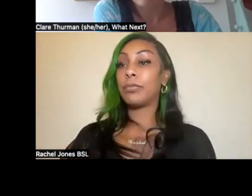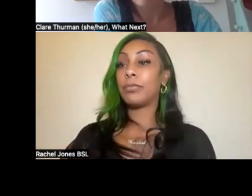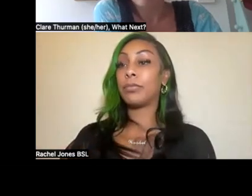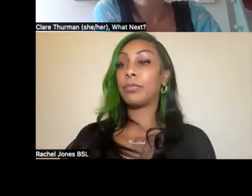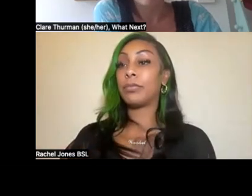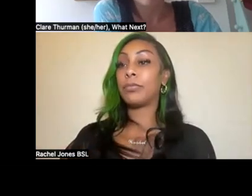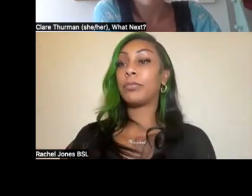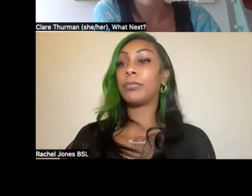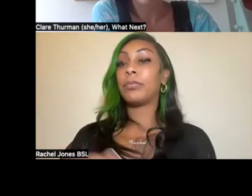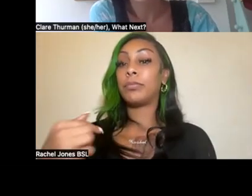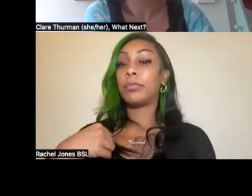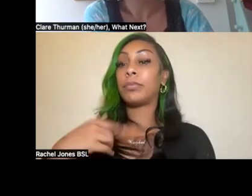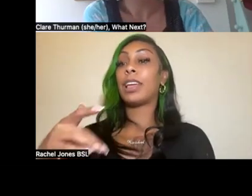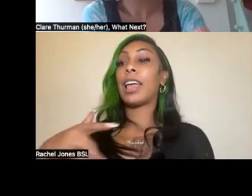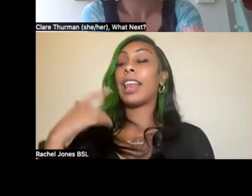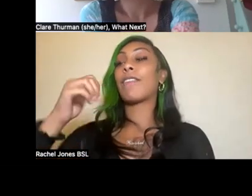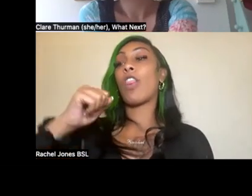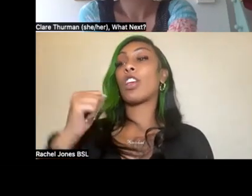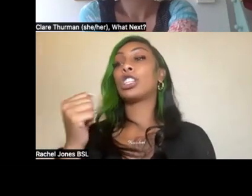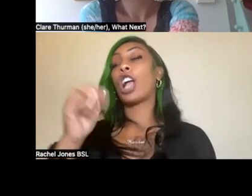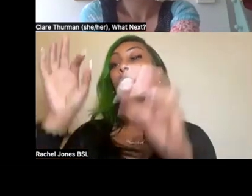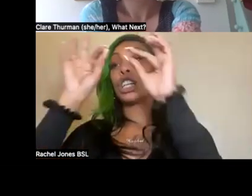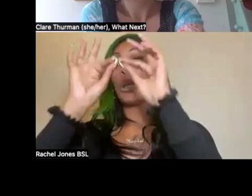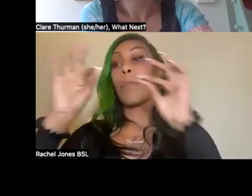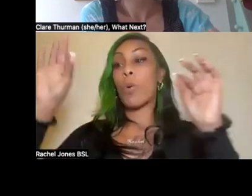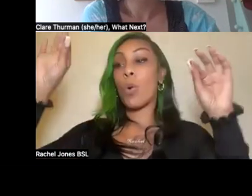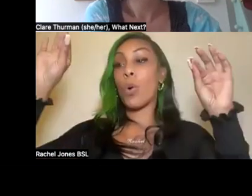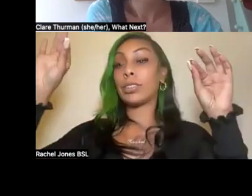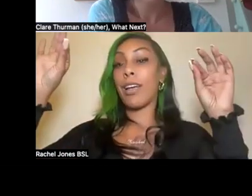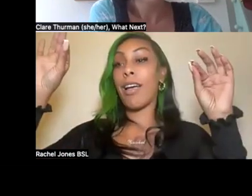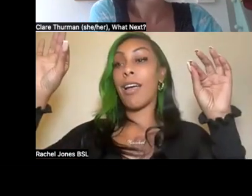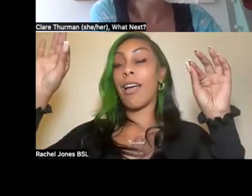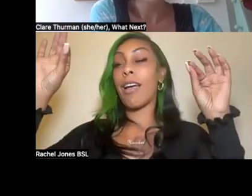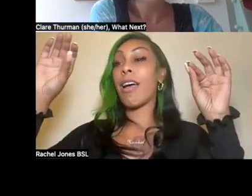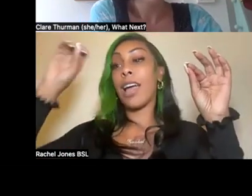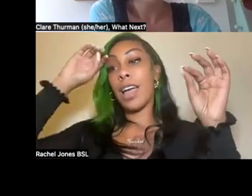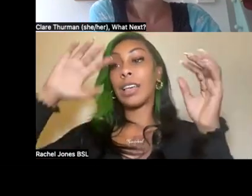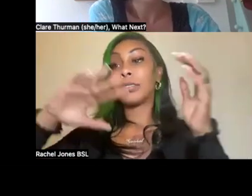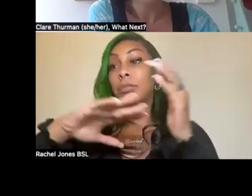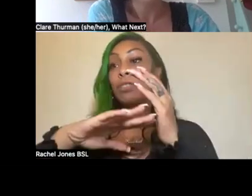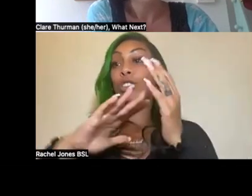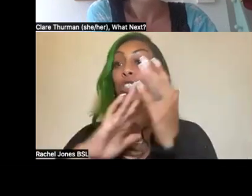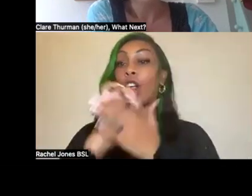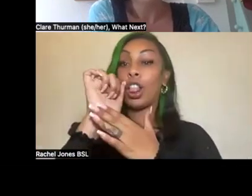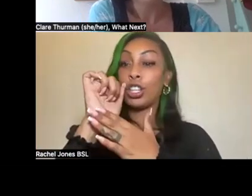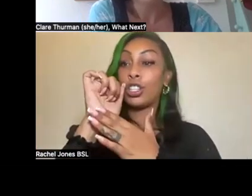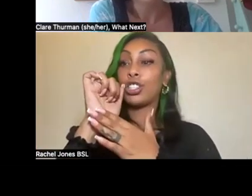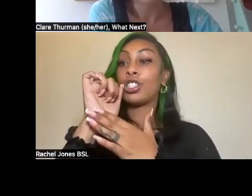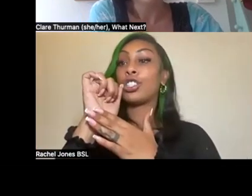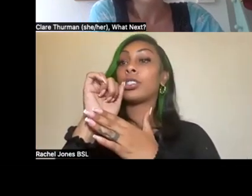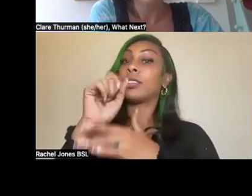Context, I live on the Scottish border. So I'm in this really interesting place where I experience culture as it is devolved in